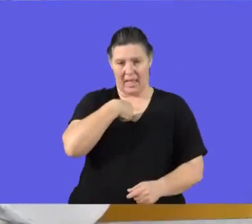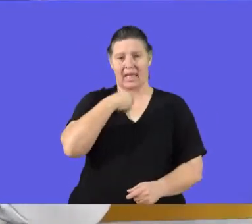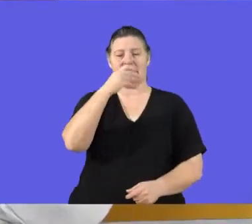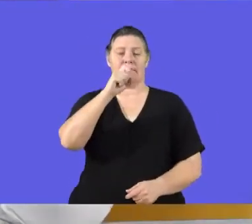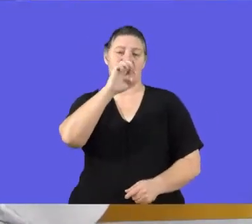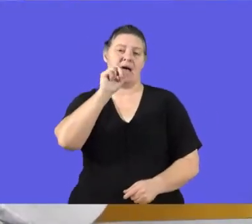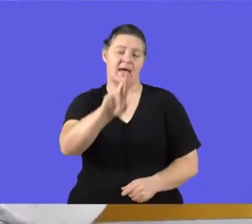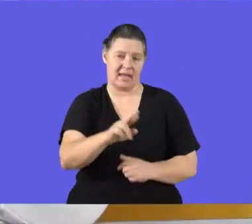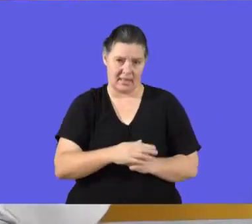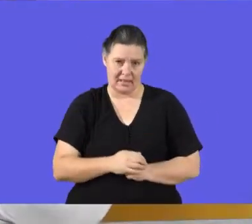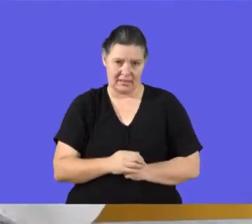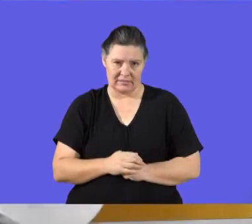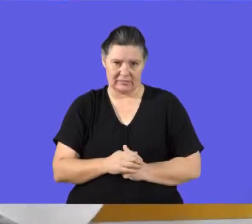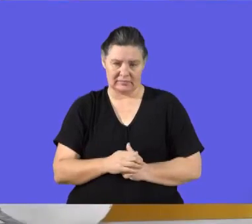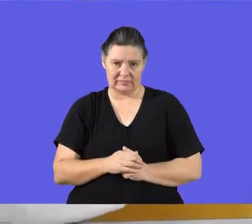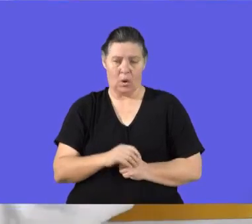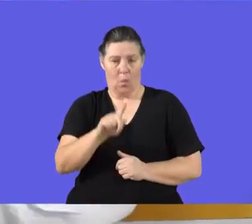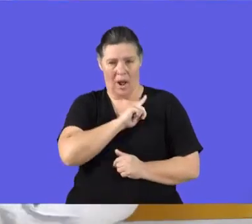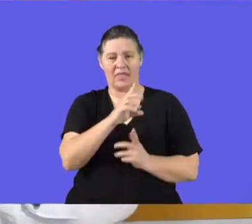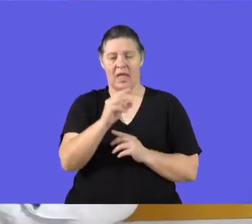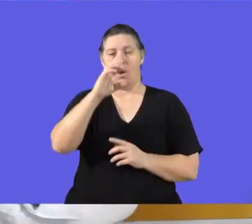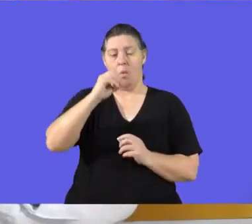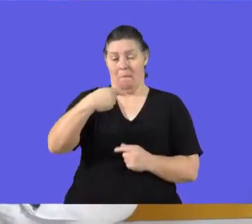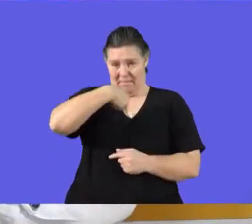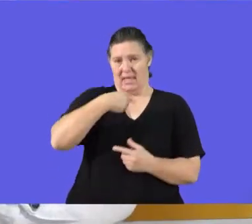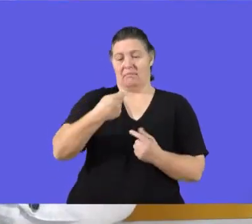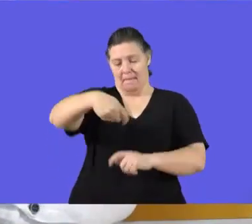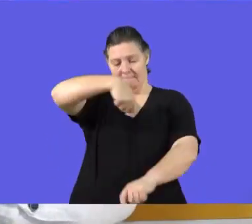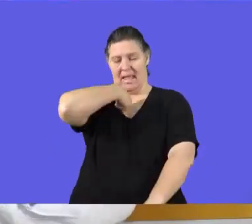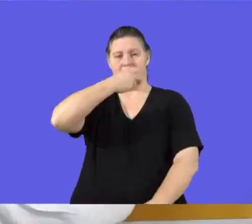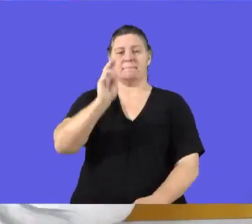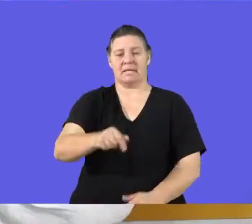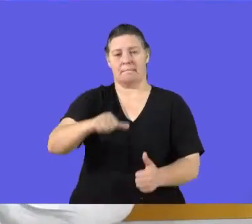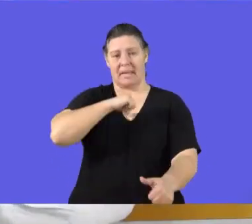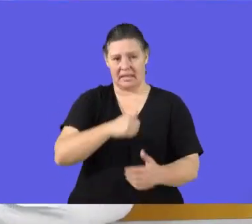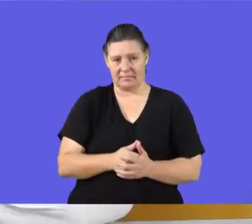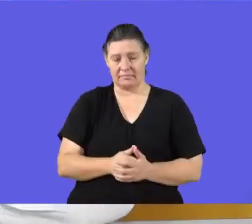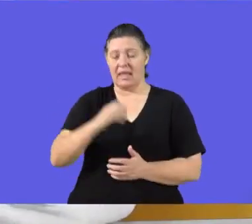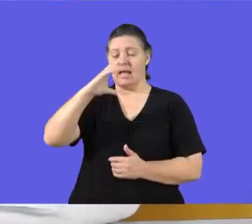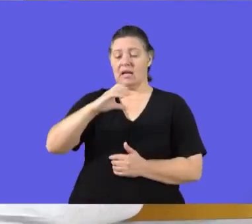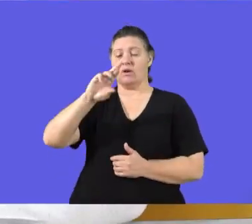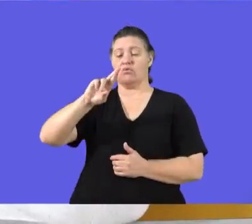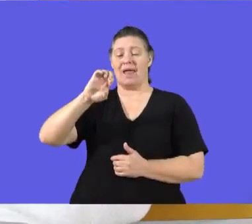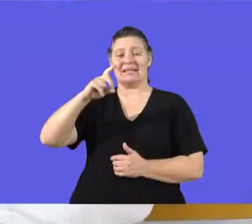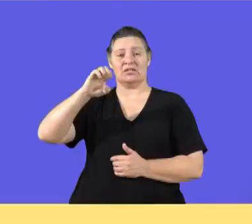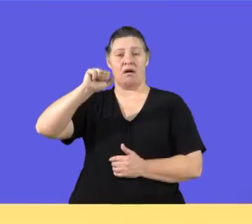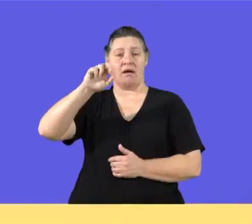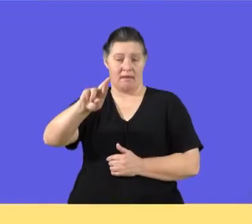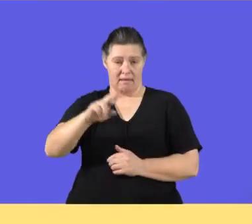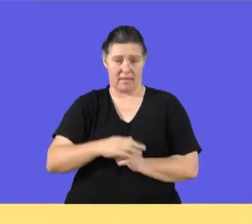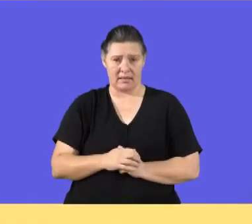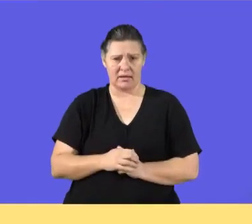business becomes our debtor. Okay, now I'm going to quickly go on to the next one. A